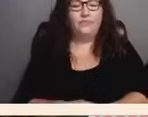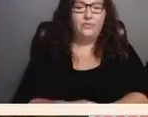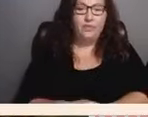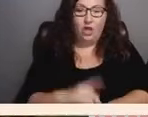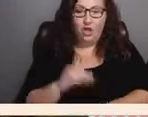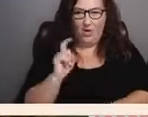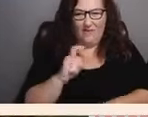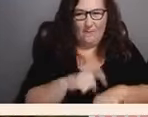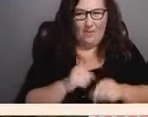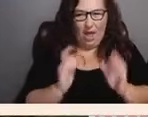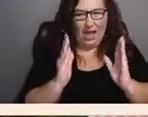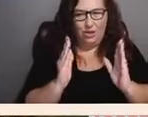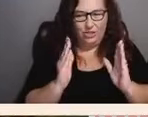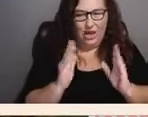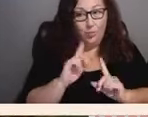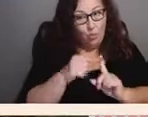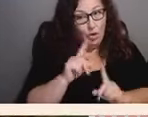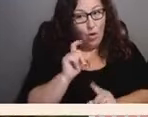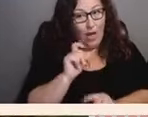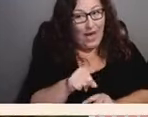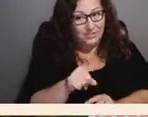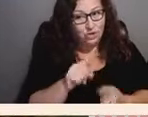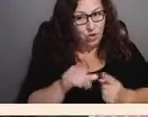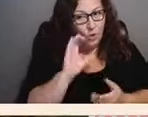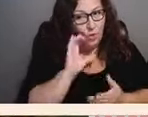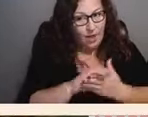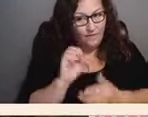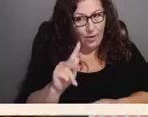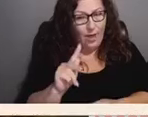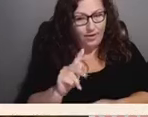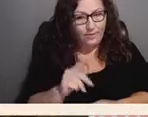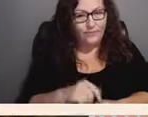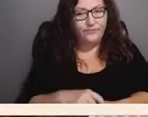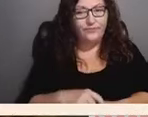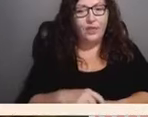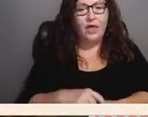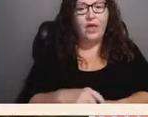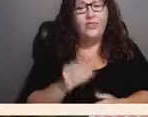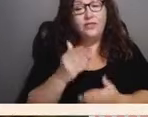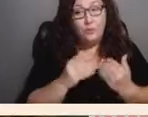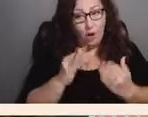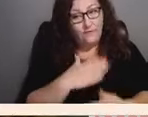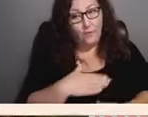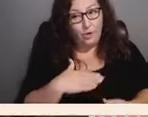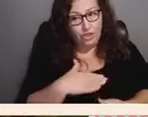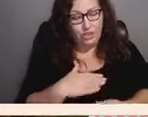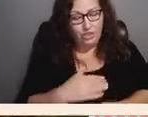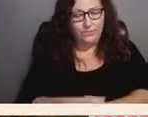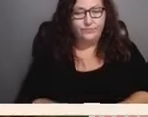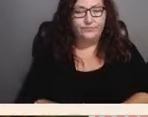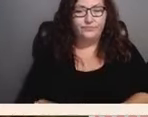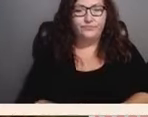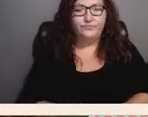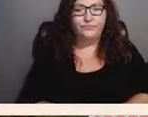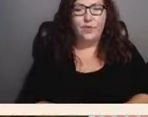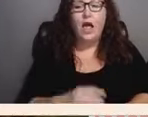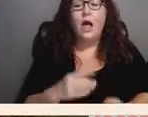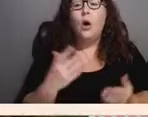time when you ask this to your wife. And this is part of appreciation. This is what you say.